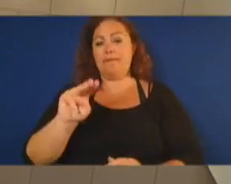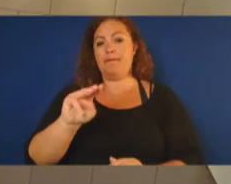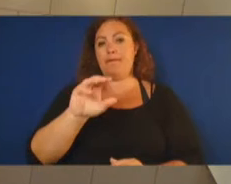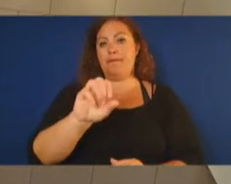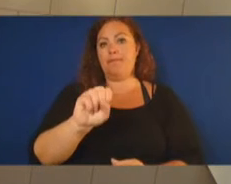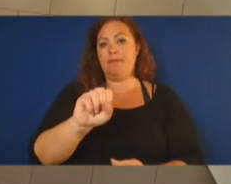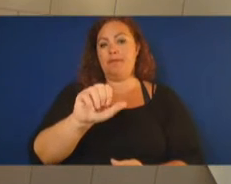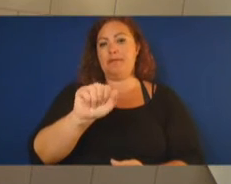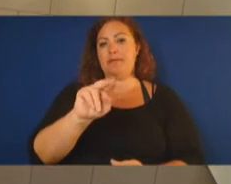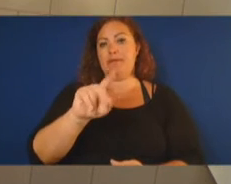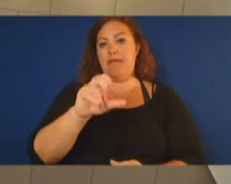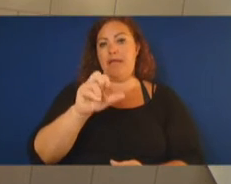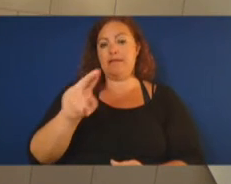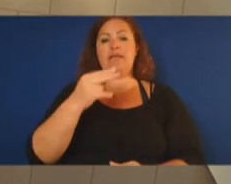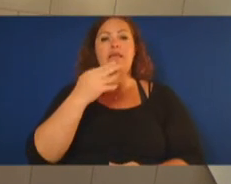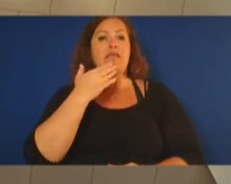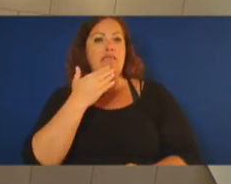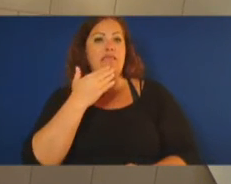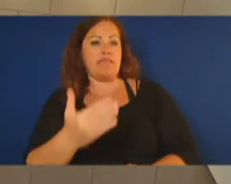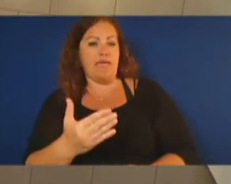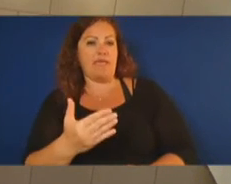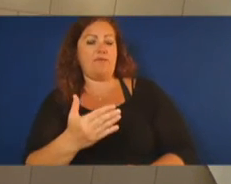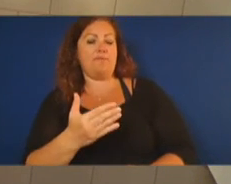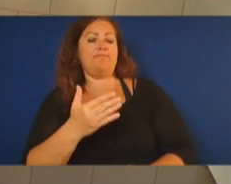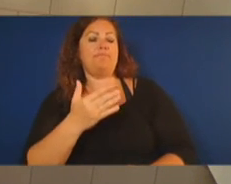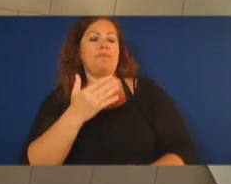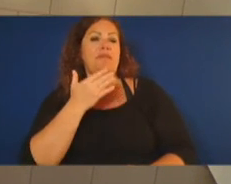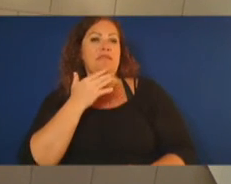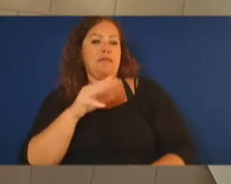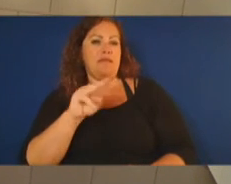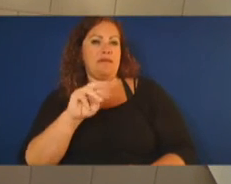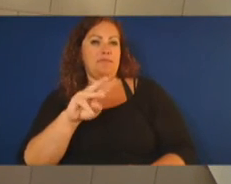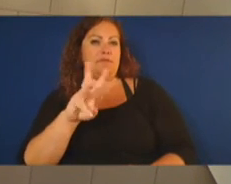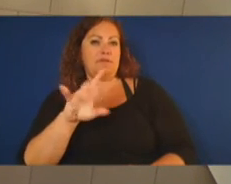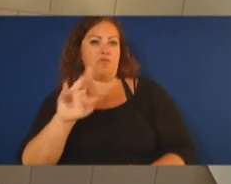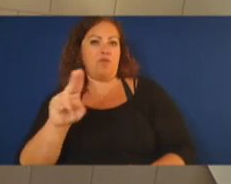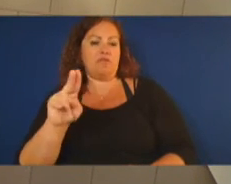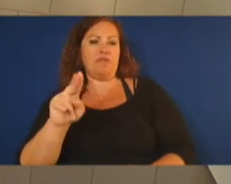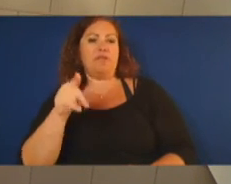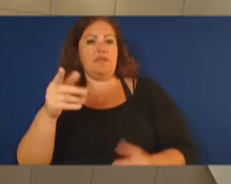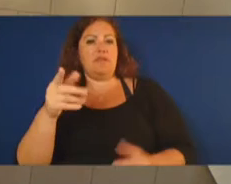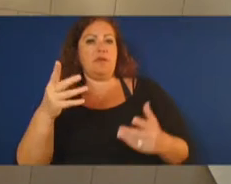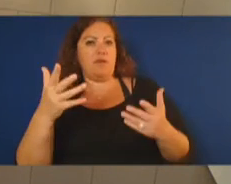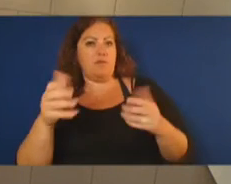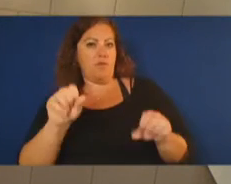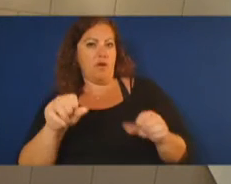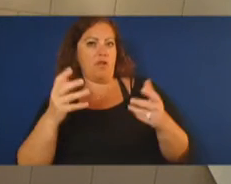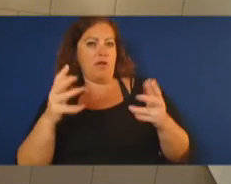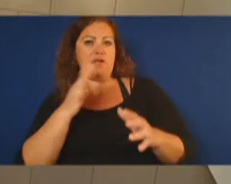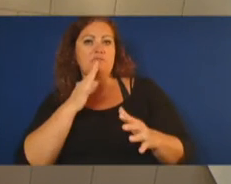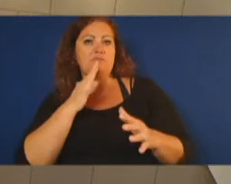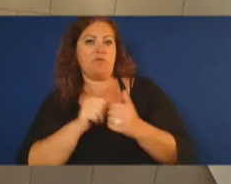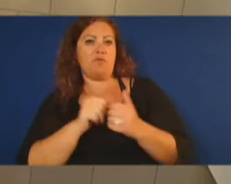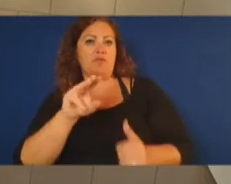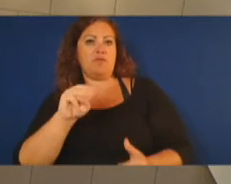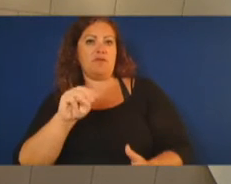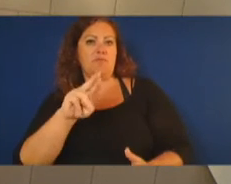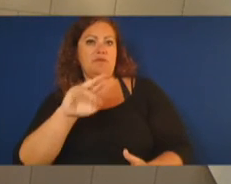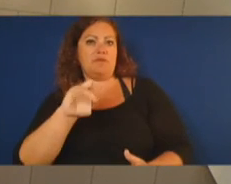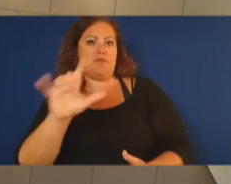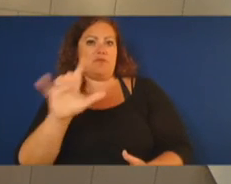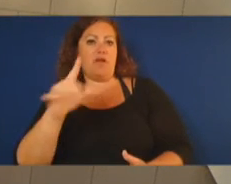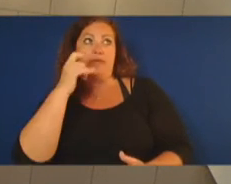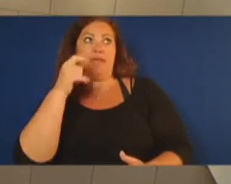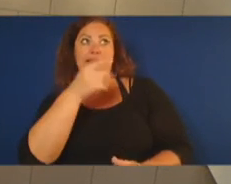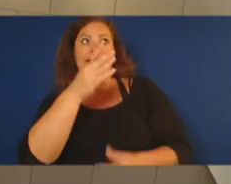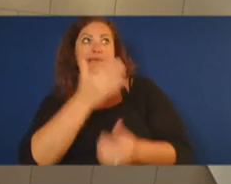proam uh and thank you Mr Wilson and Mr Wilson has probably already spoken to Mr Jerel because he's everywhere uh doing